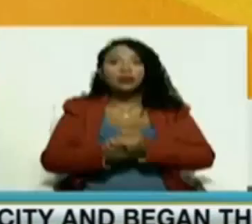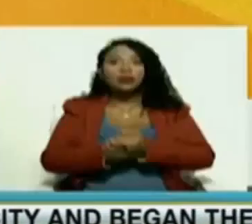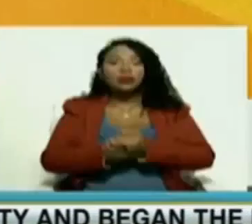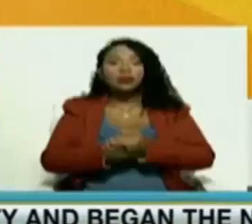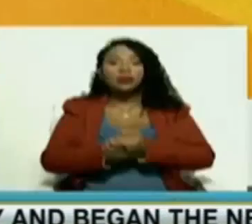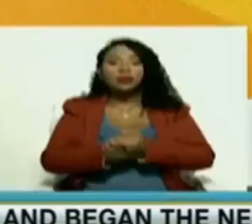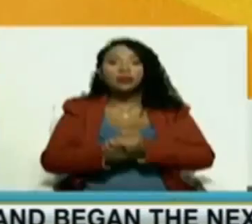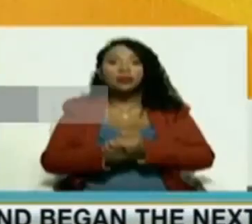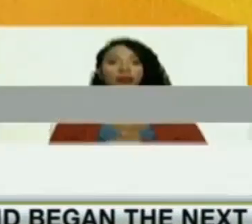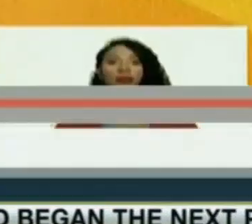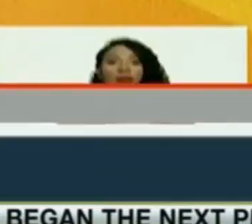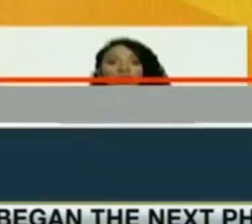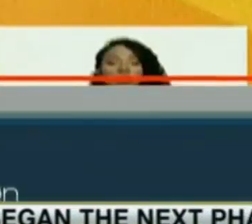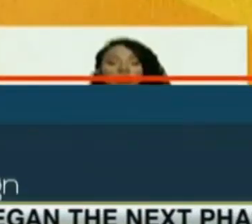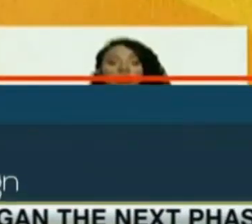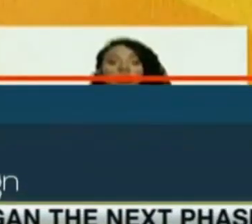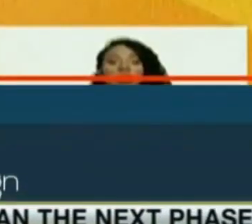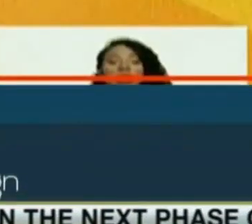Justice.